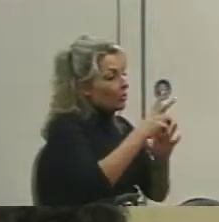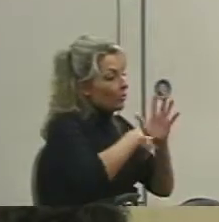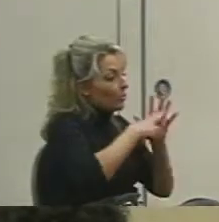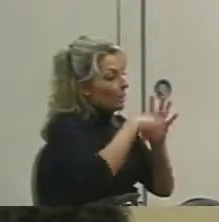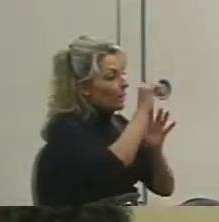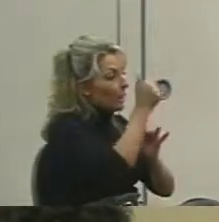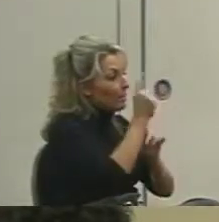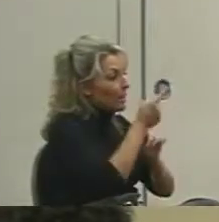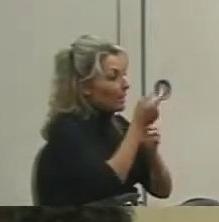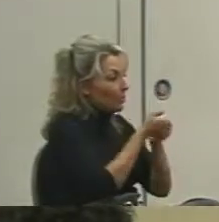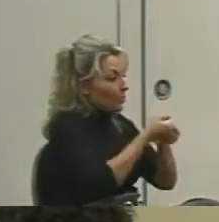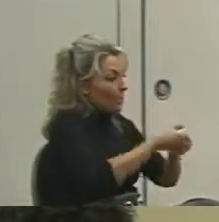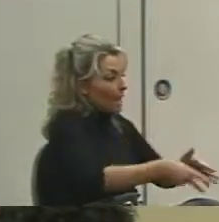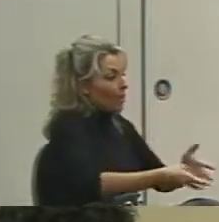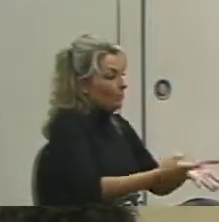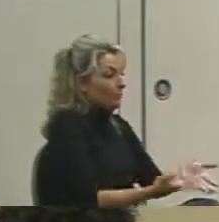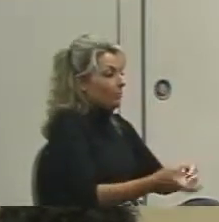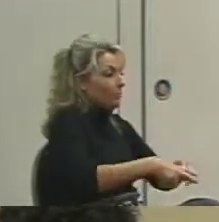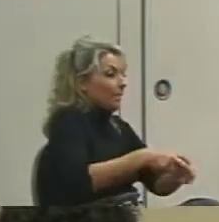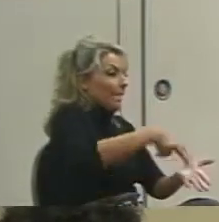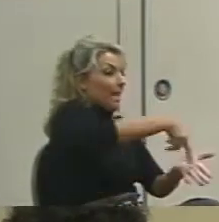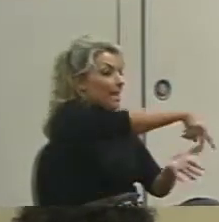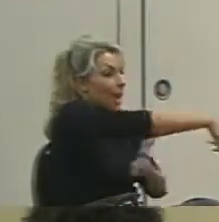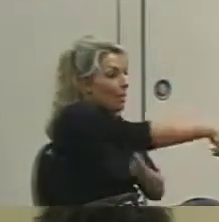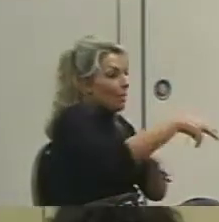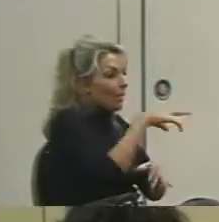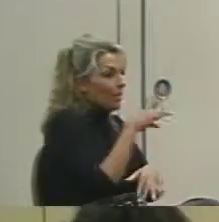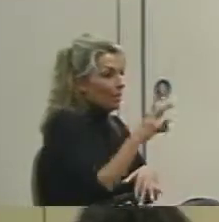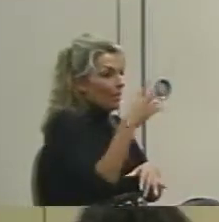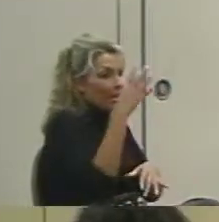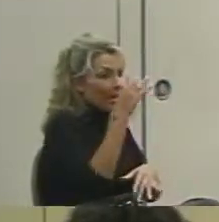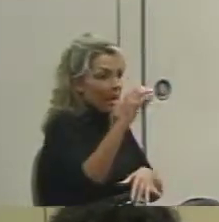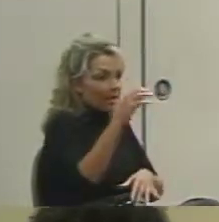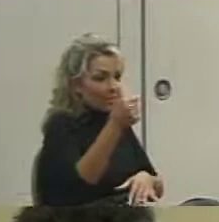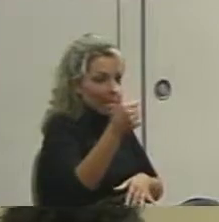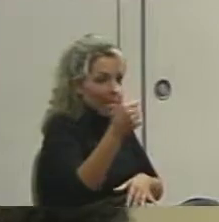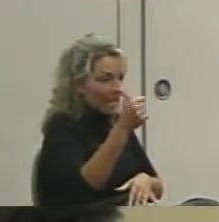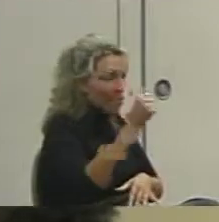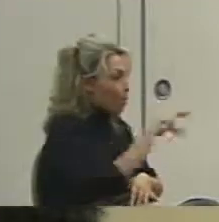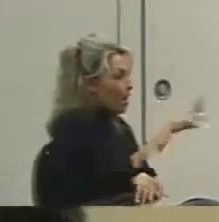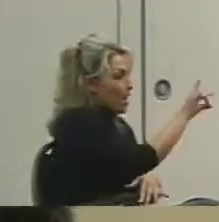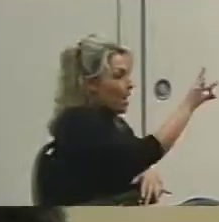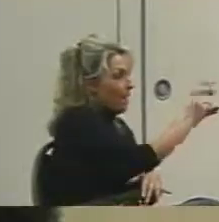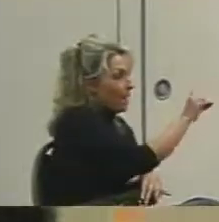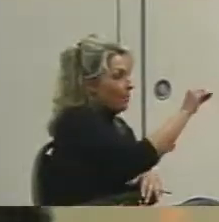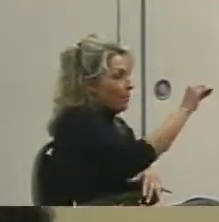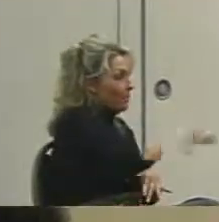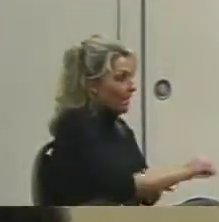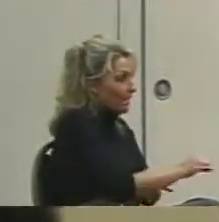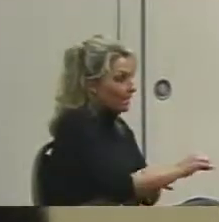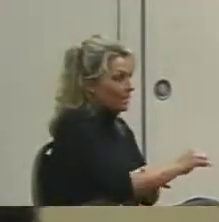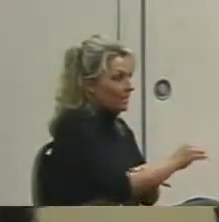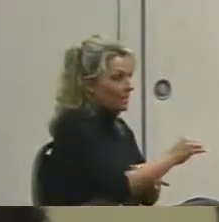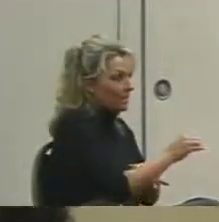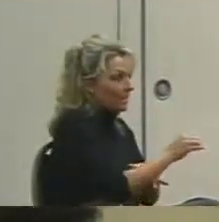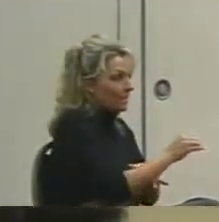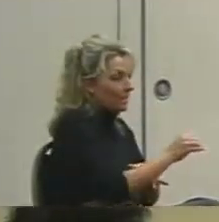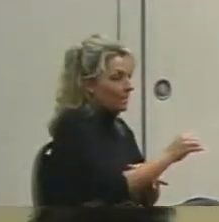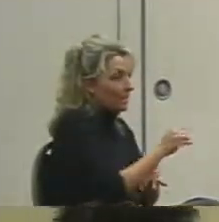up. 7 out of 10 times, 80% of the time, which is one I took off of a real